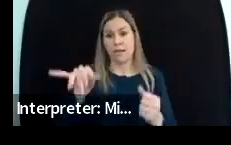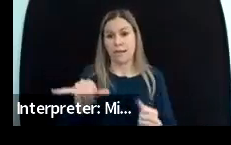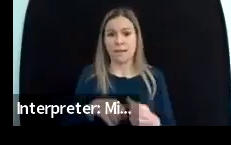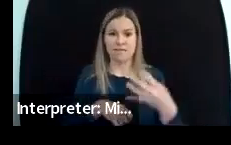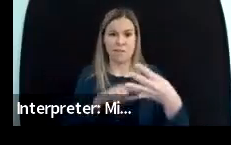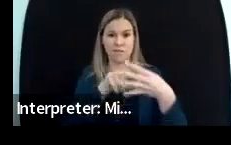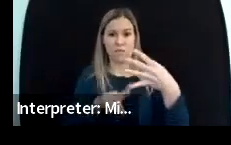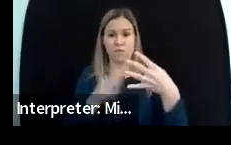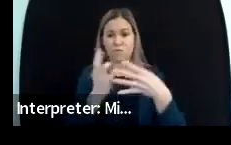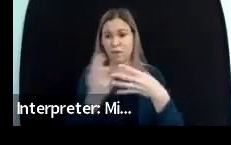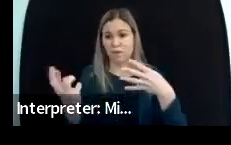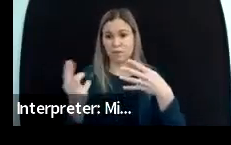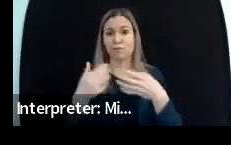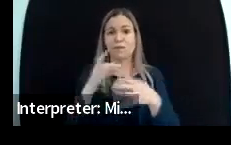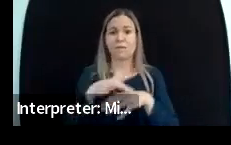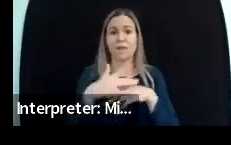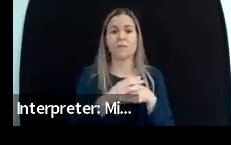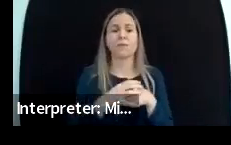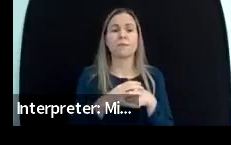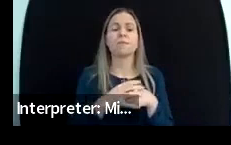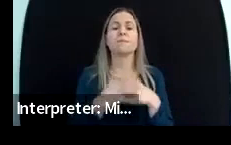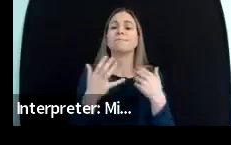I want to thank you all so much for